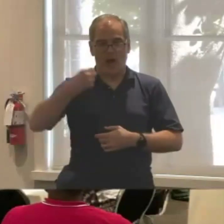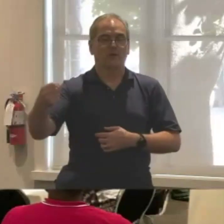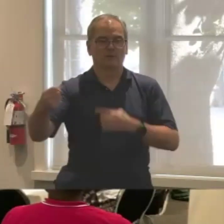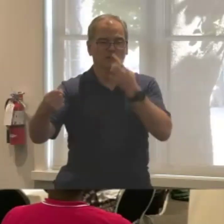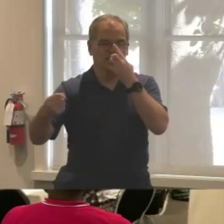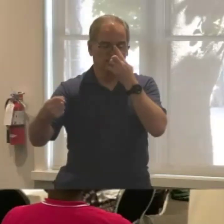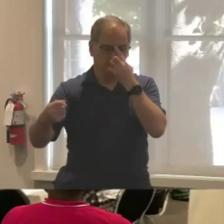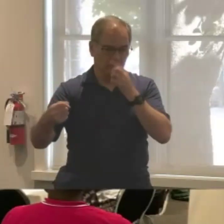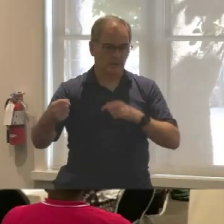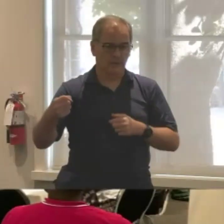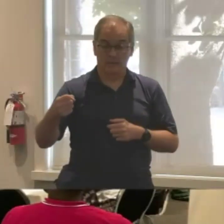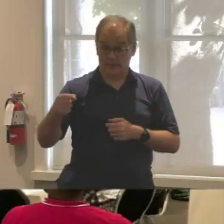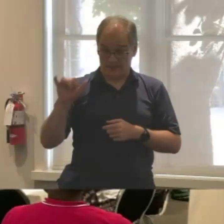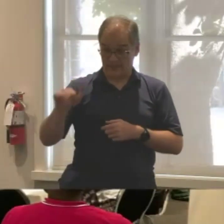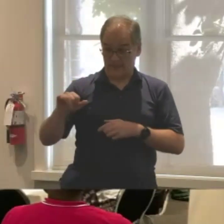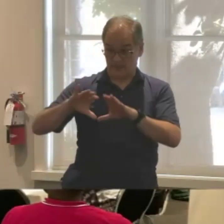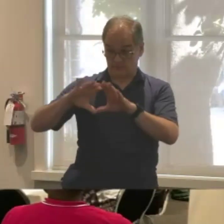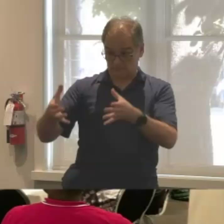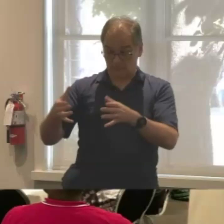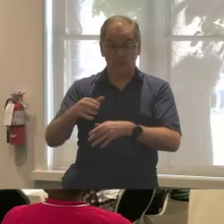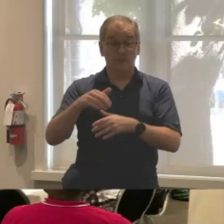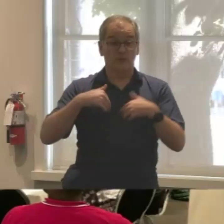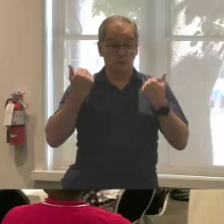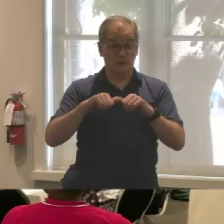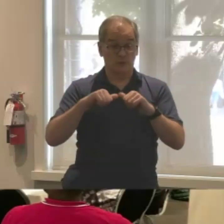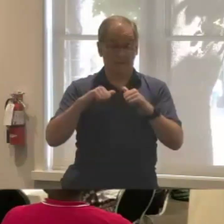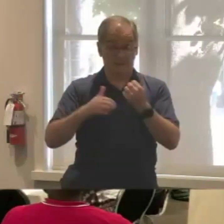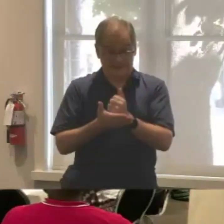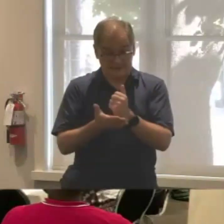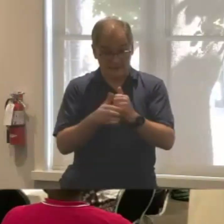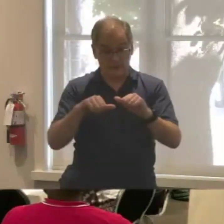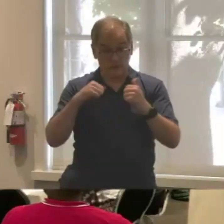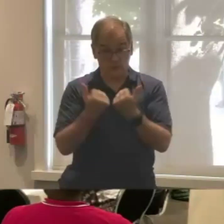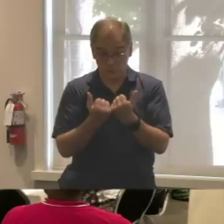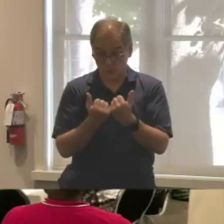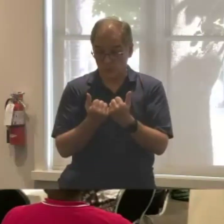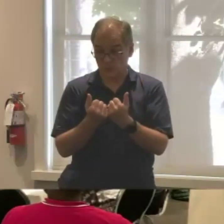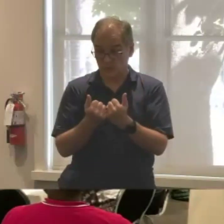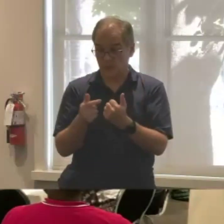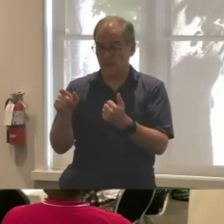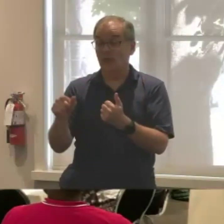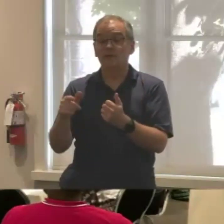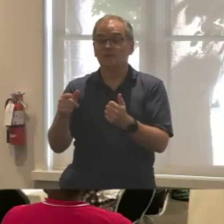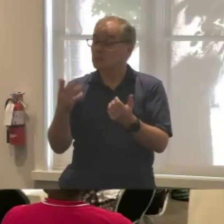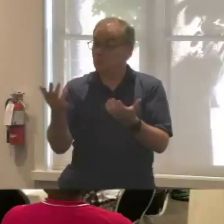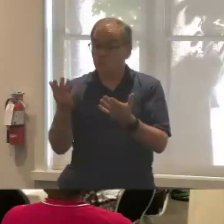2024. The work youth, assisting youth do in strengthening our community, building